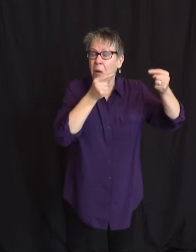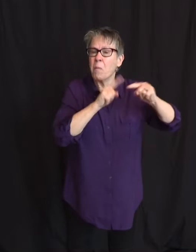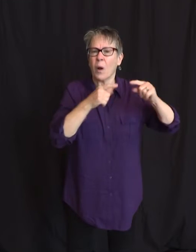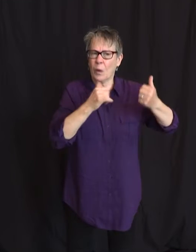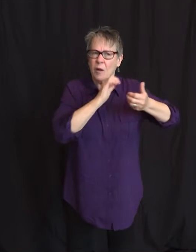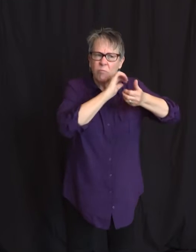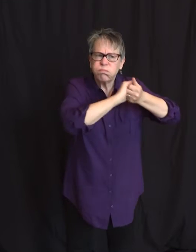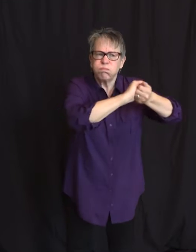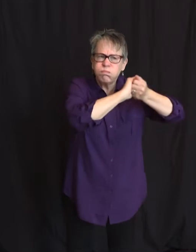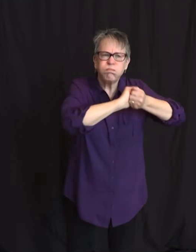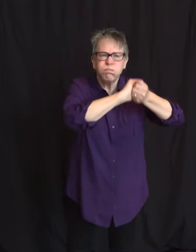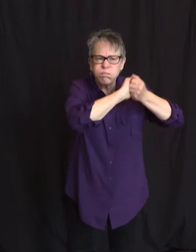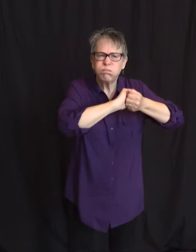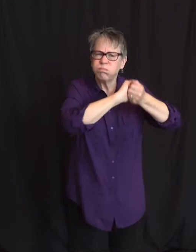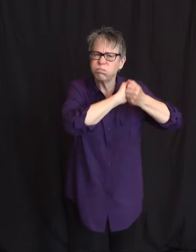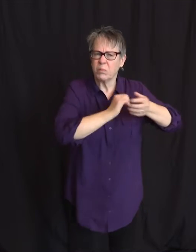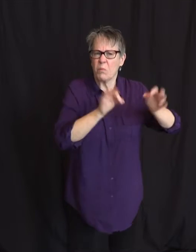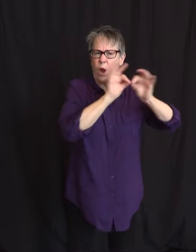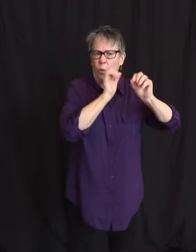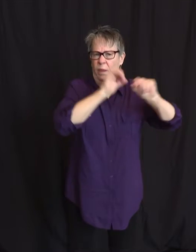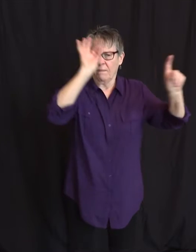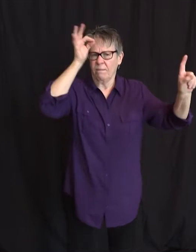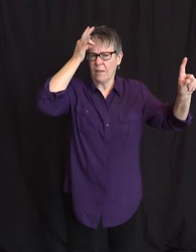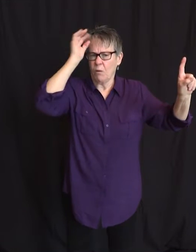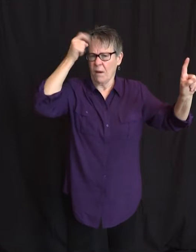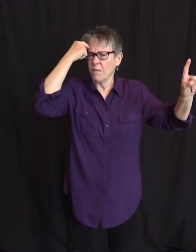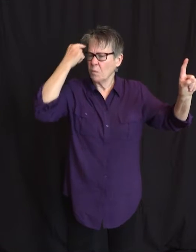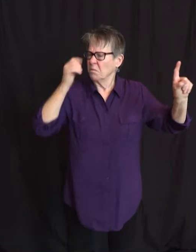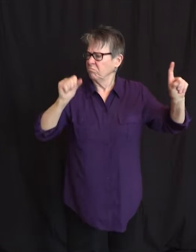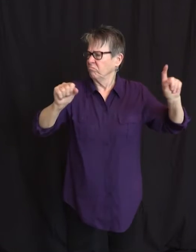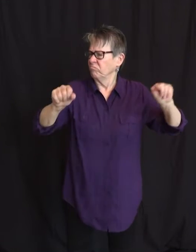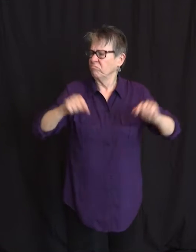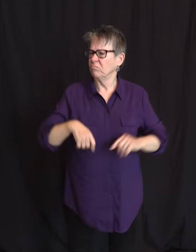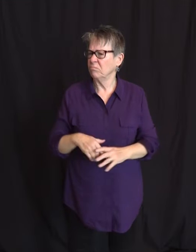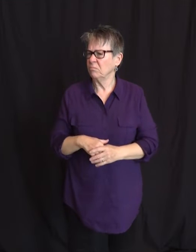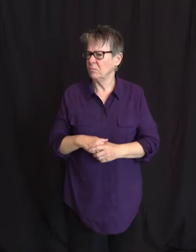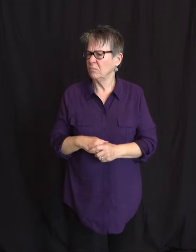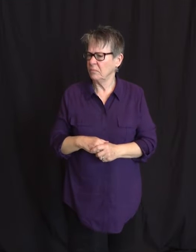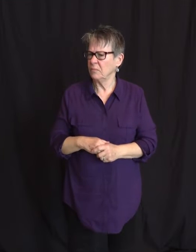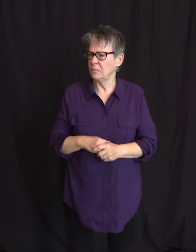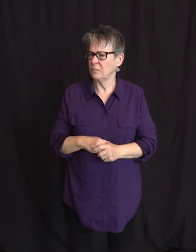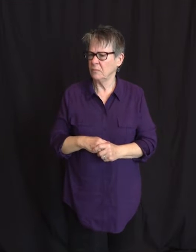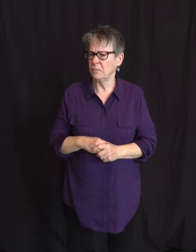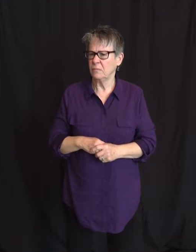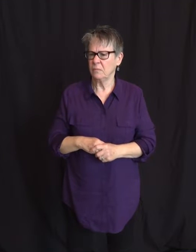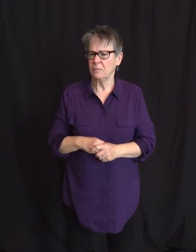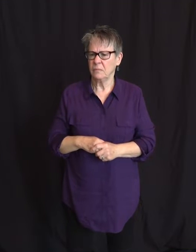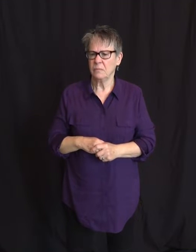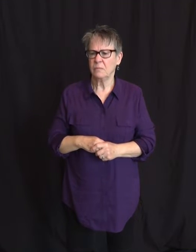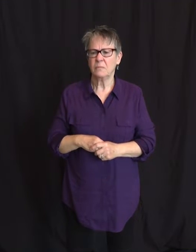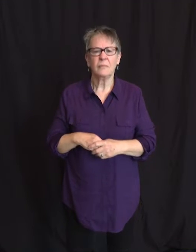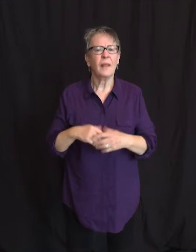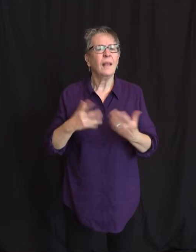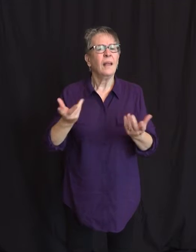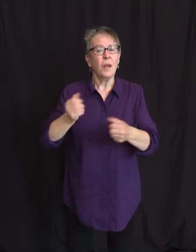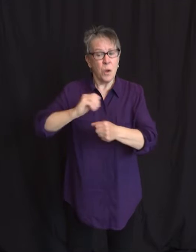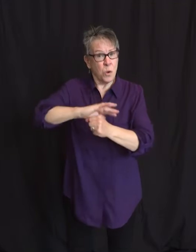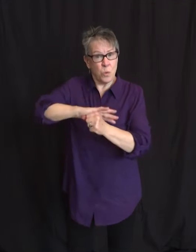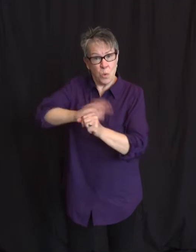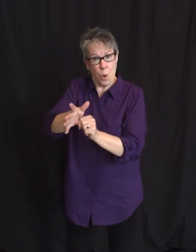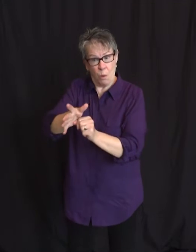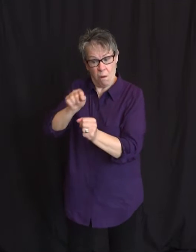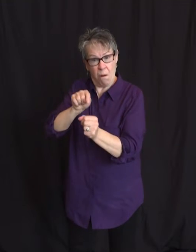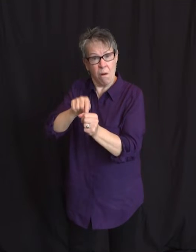it knows no socioeconomic status. And I think it has snapped us back into